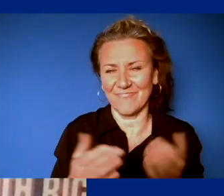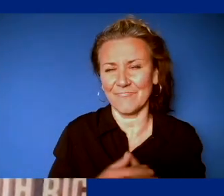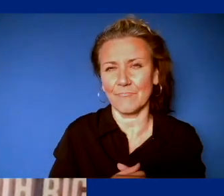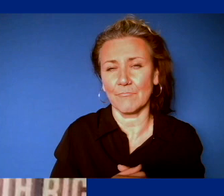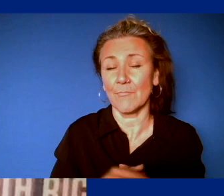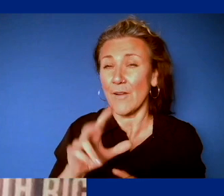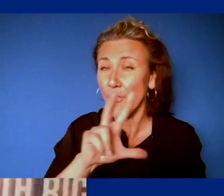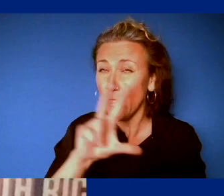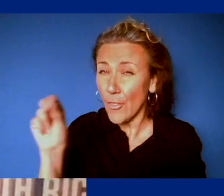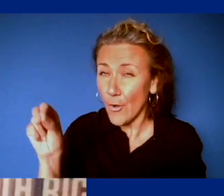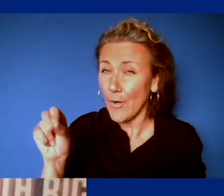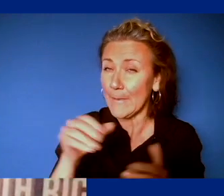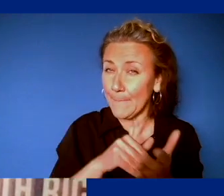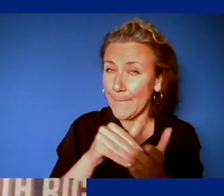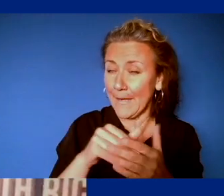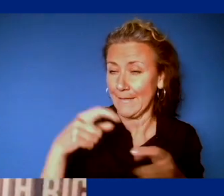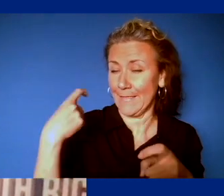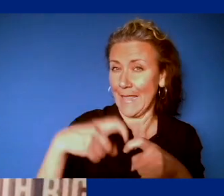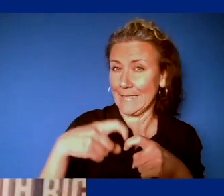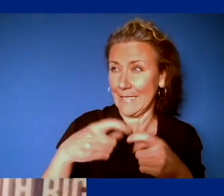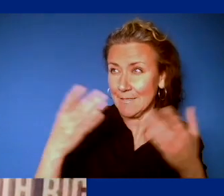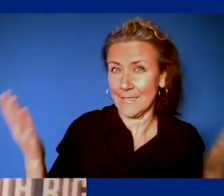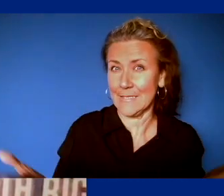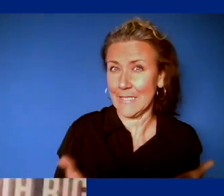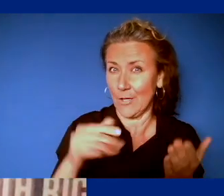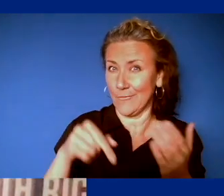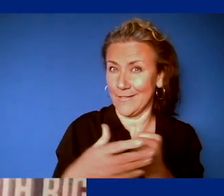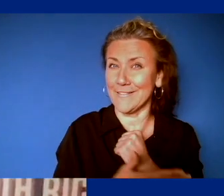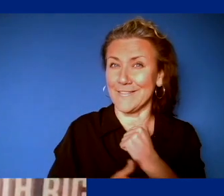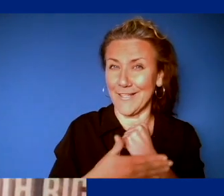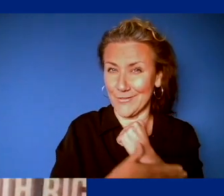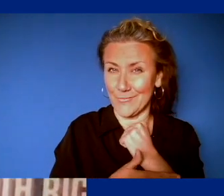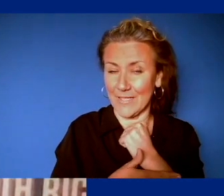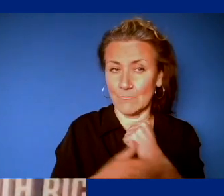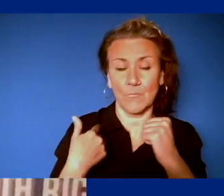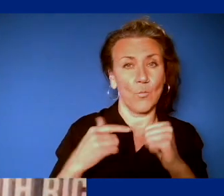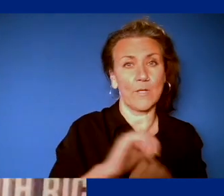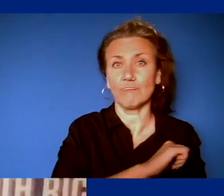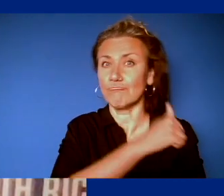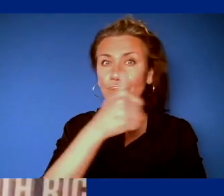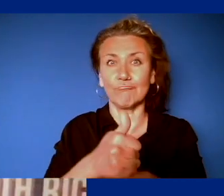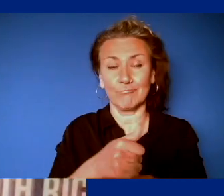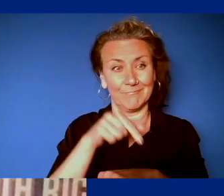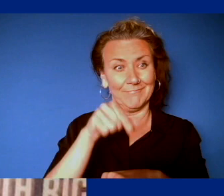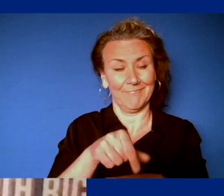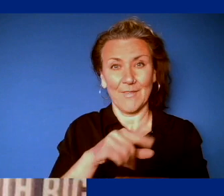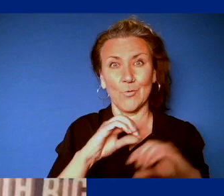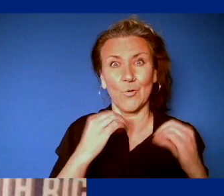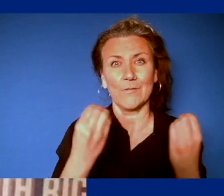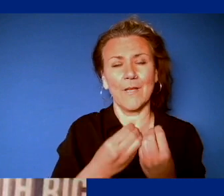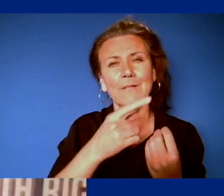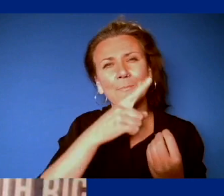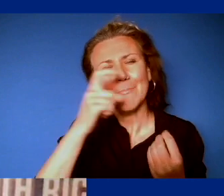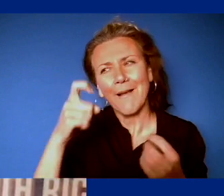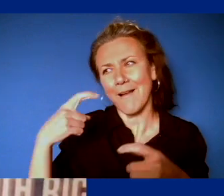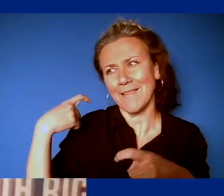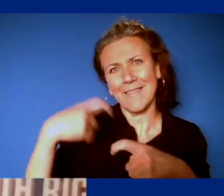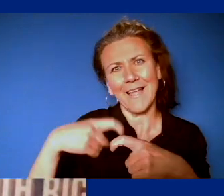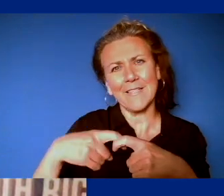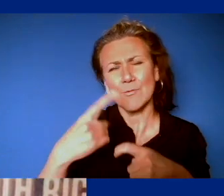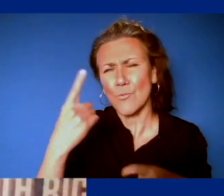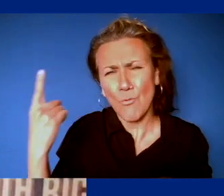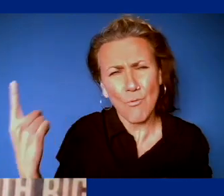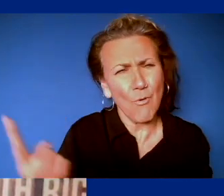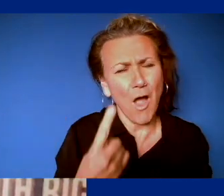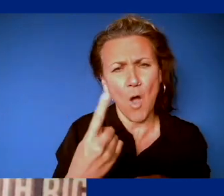There are 30 million Latinas in our country. We launched Poderistas because Latinas are engaged and